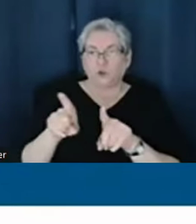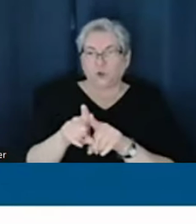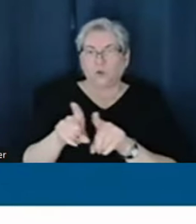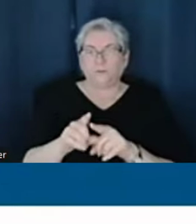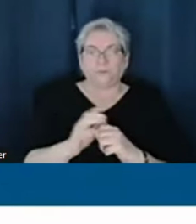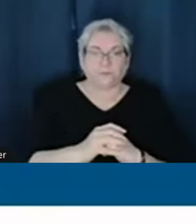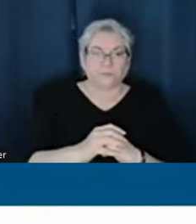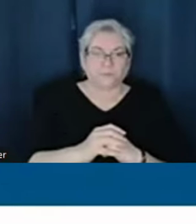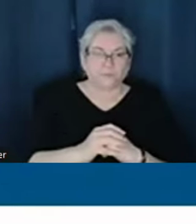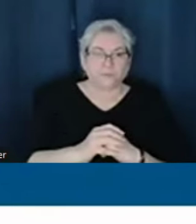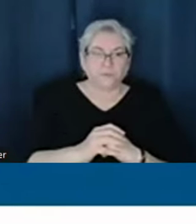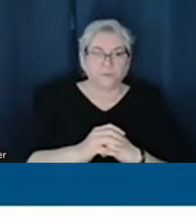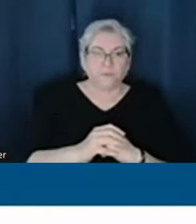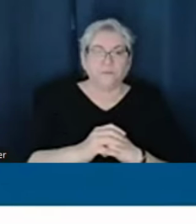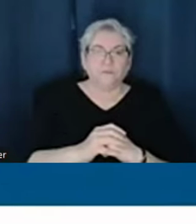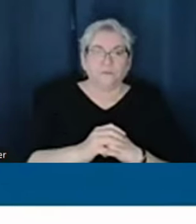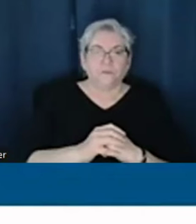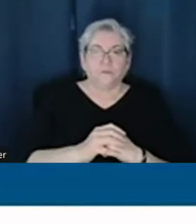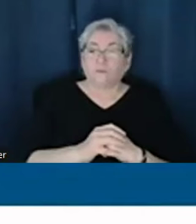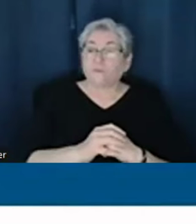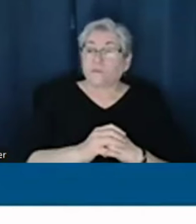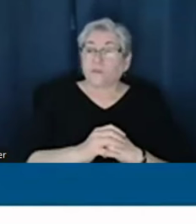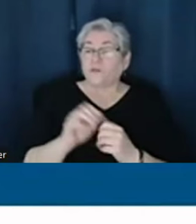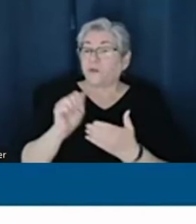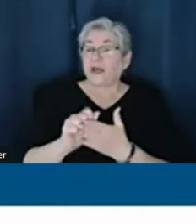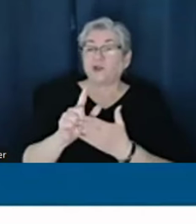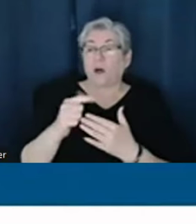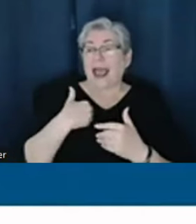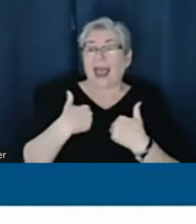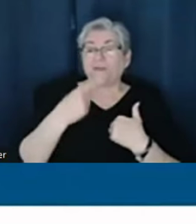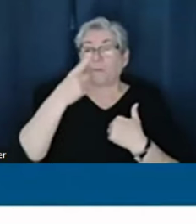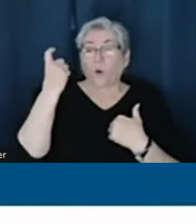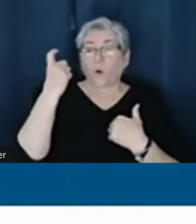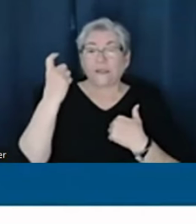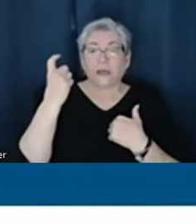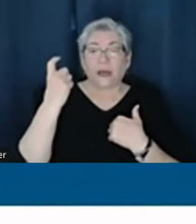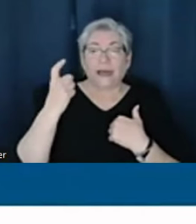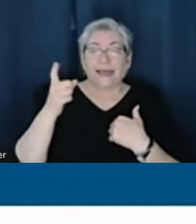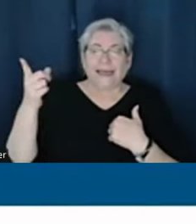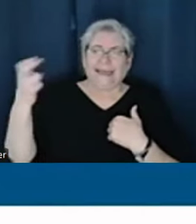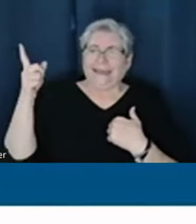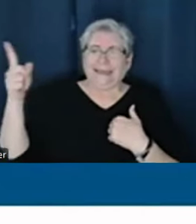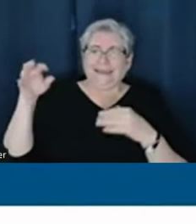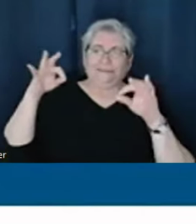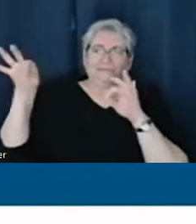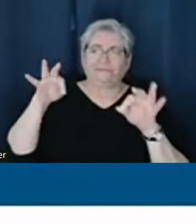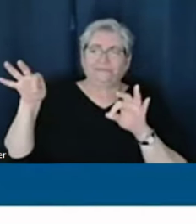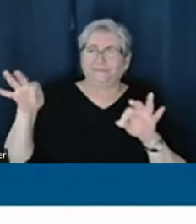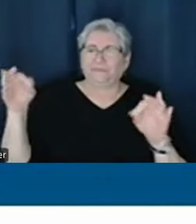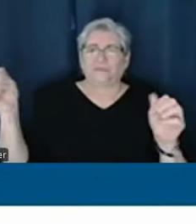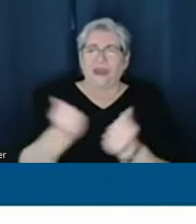that's really all that I have, because Rick explained everything about